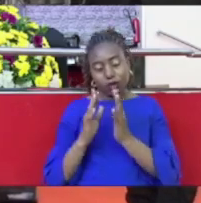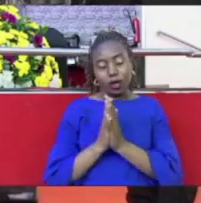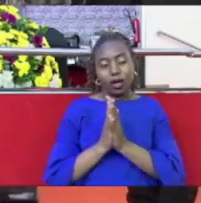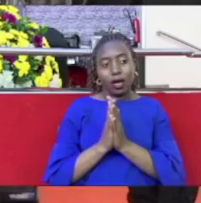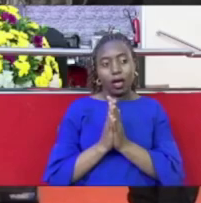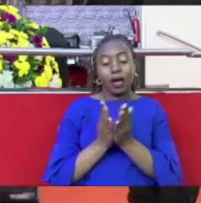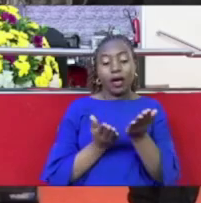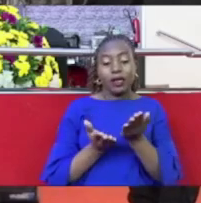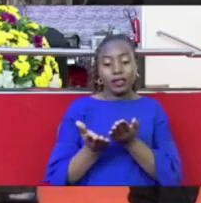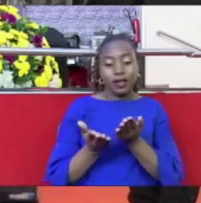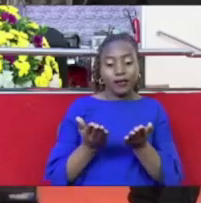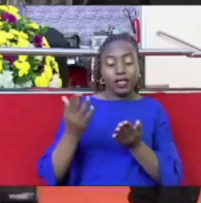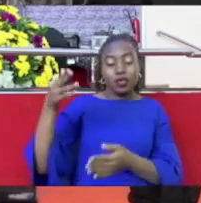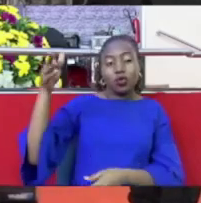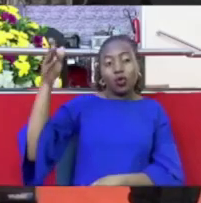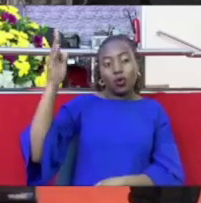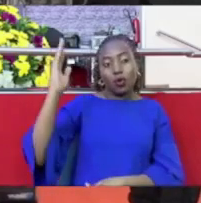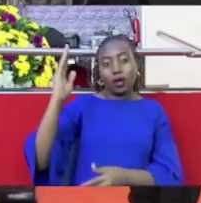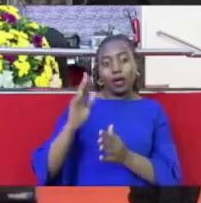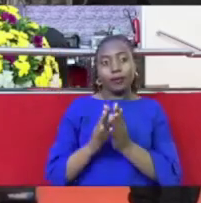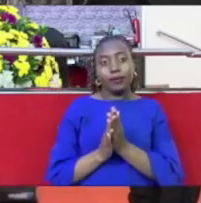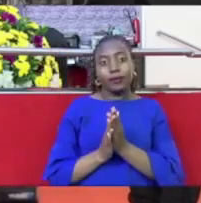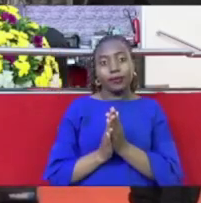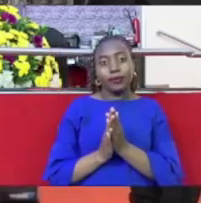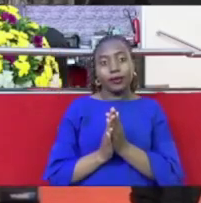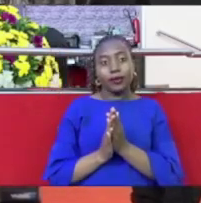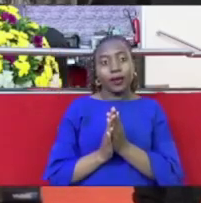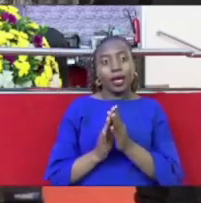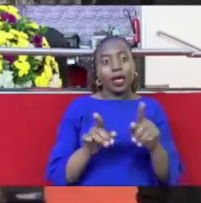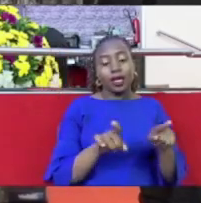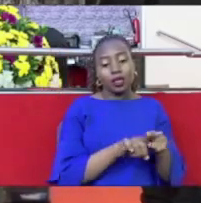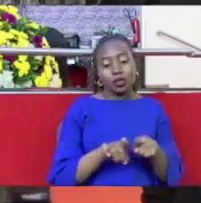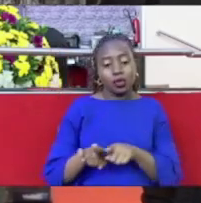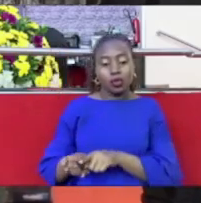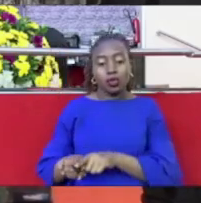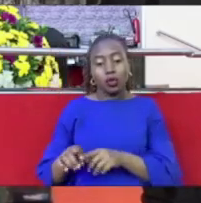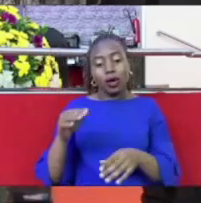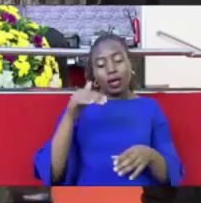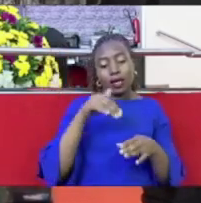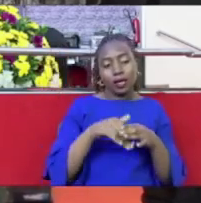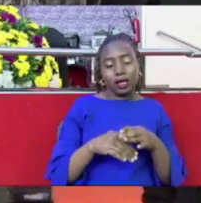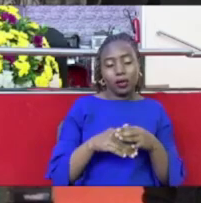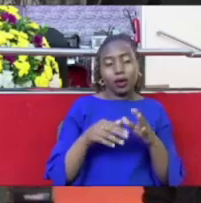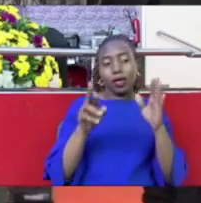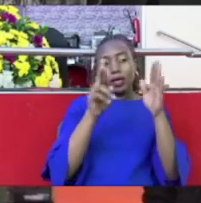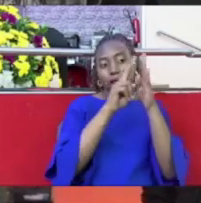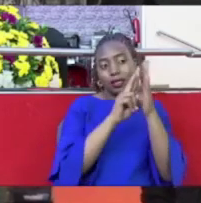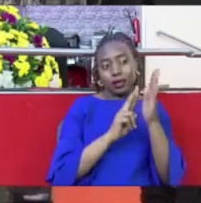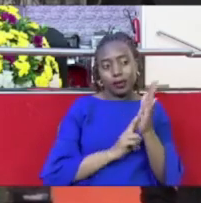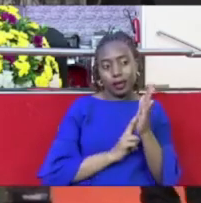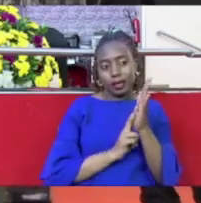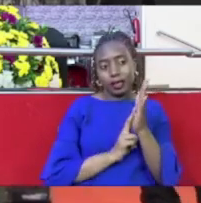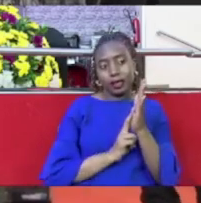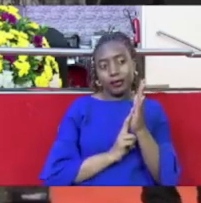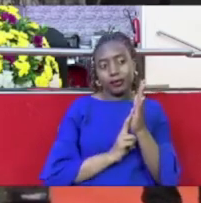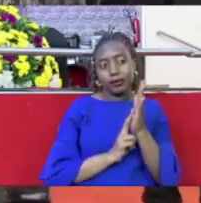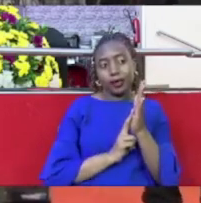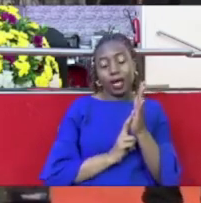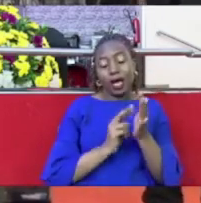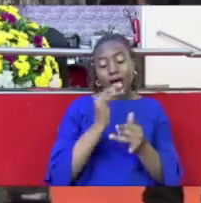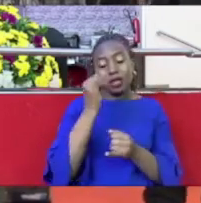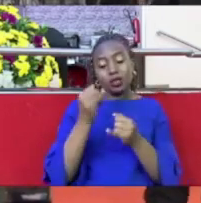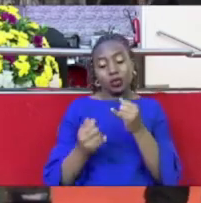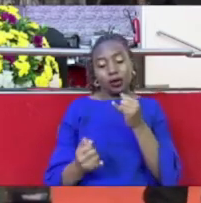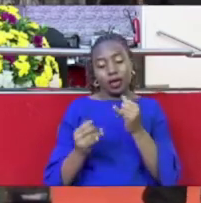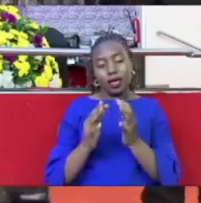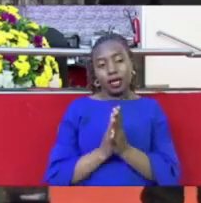Service to God, utumishi kwake Mungu, is also an inward discipline. Vile vile ni nidhamu ya ndani. And to wind it up, the